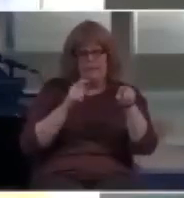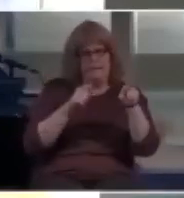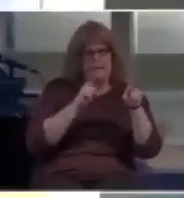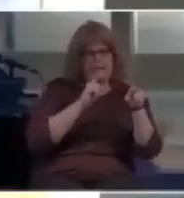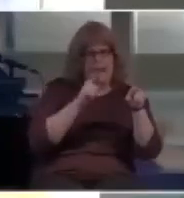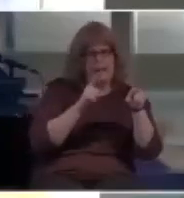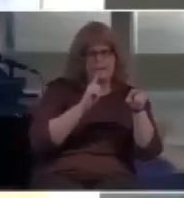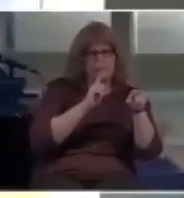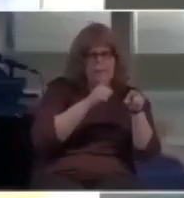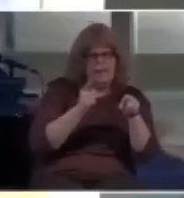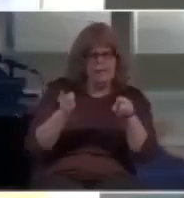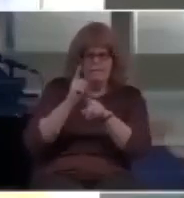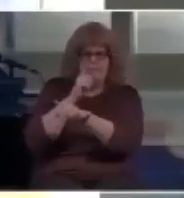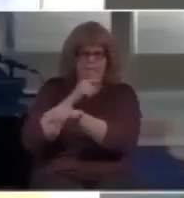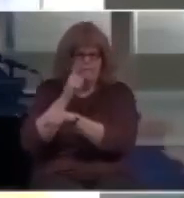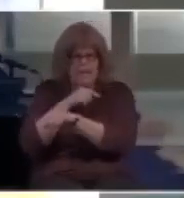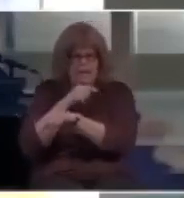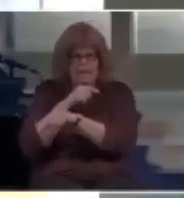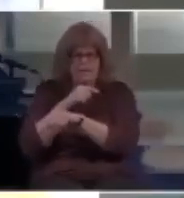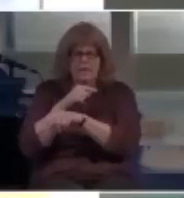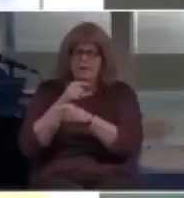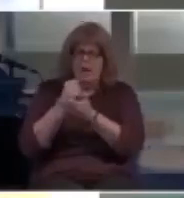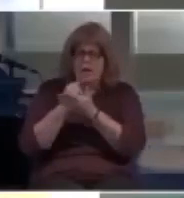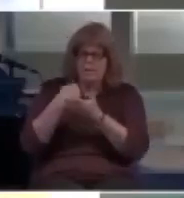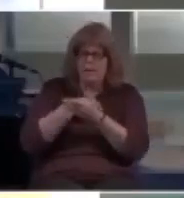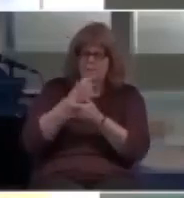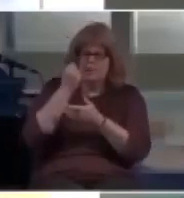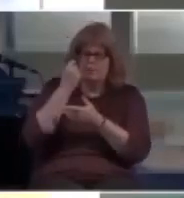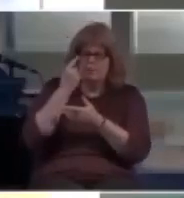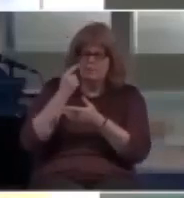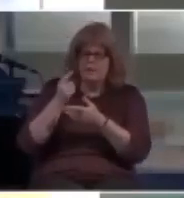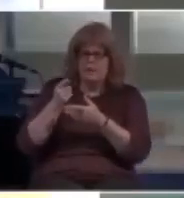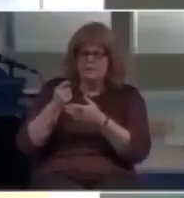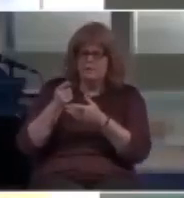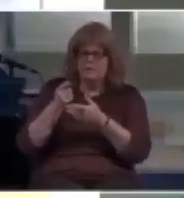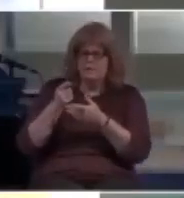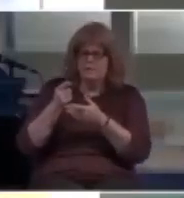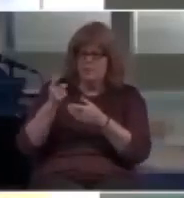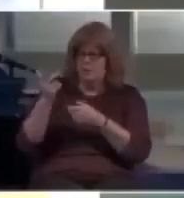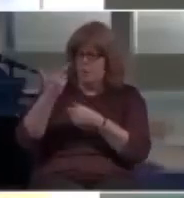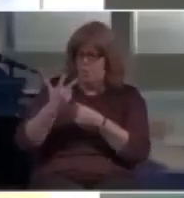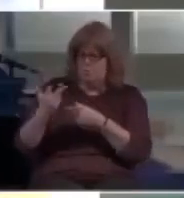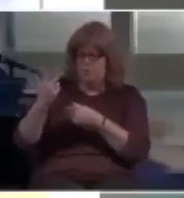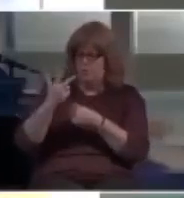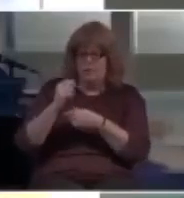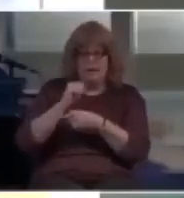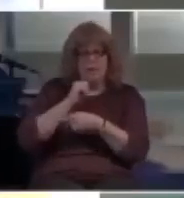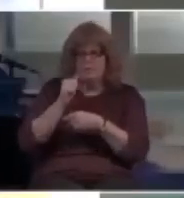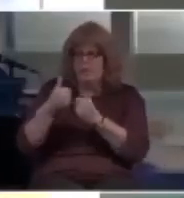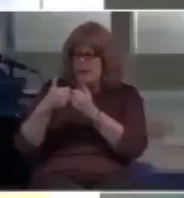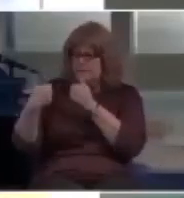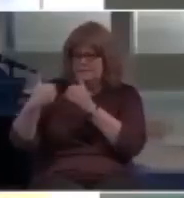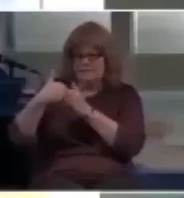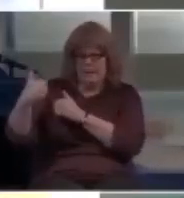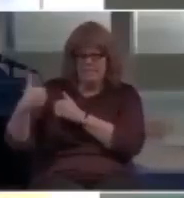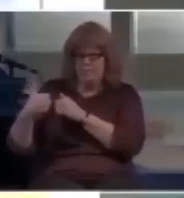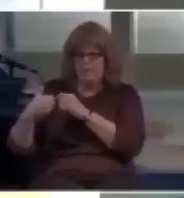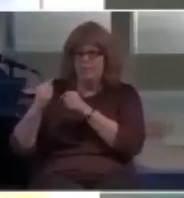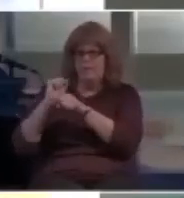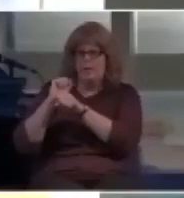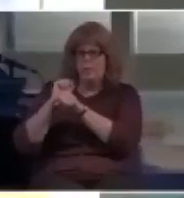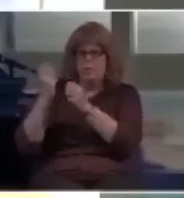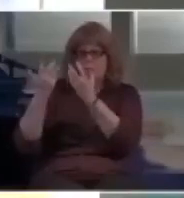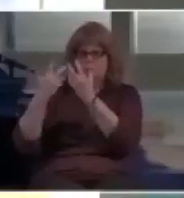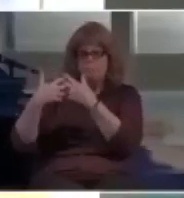us understand that these forces are not separate, but that they are working in concert with each